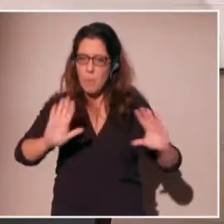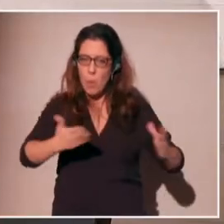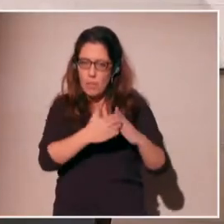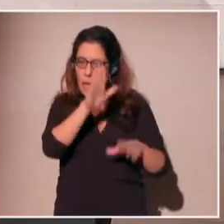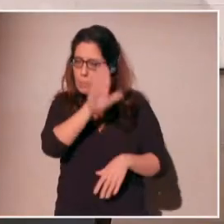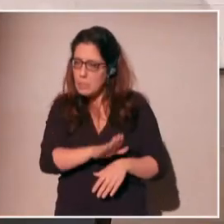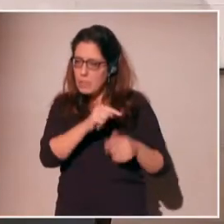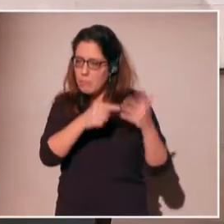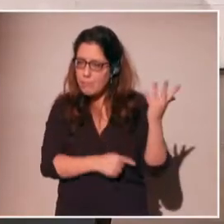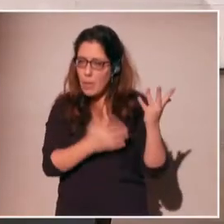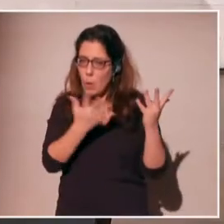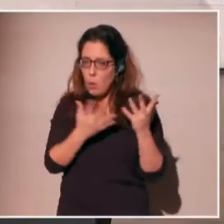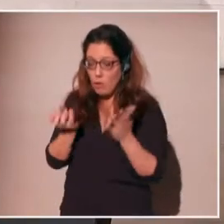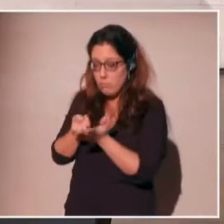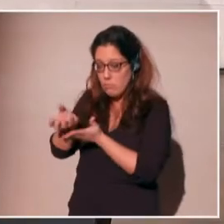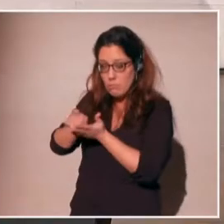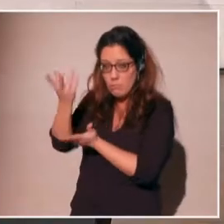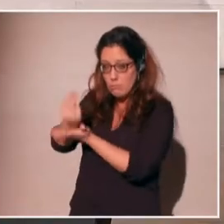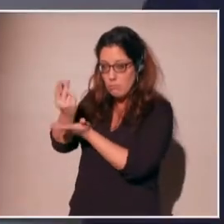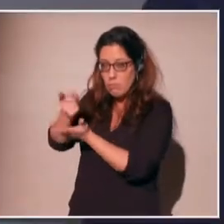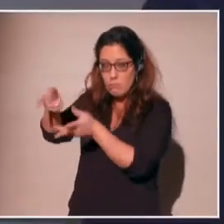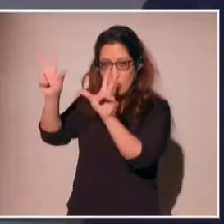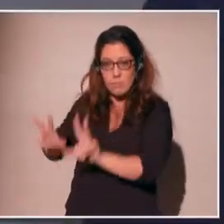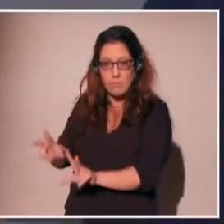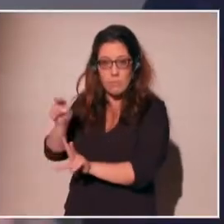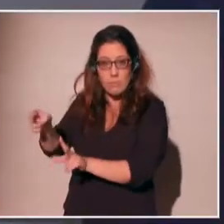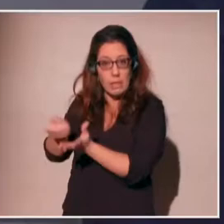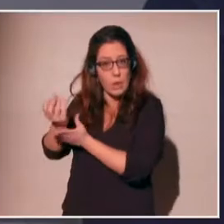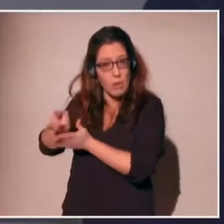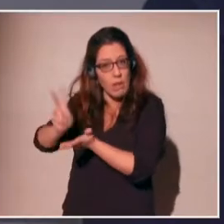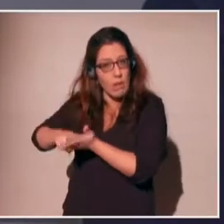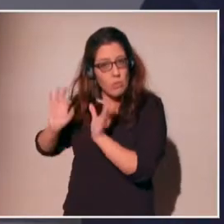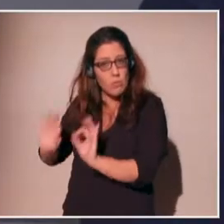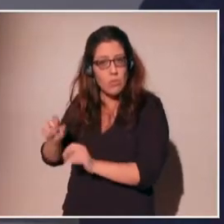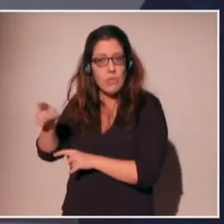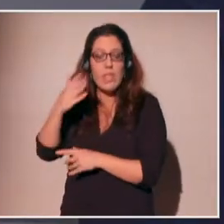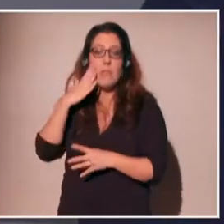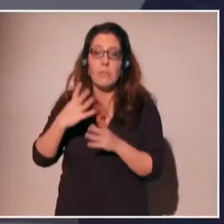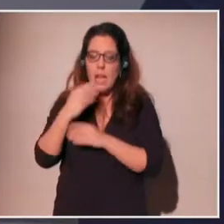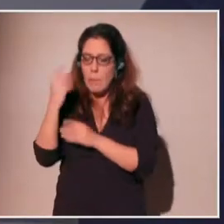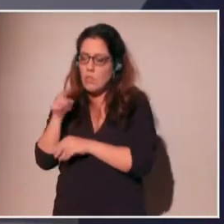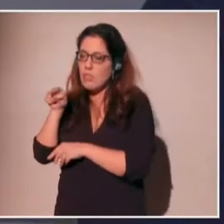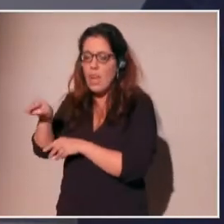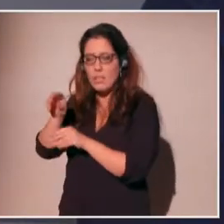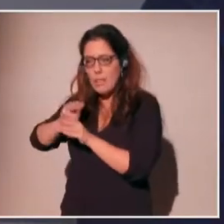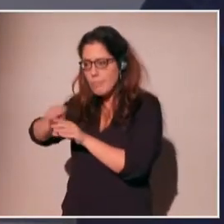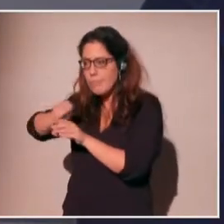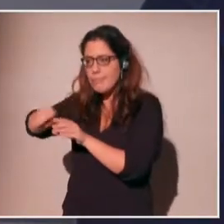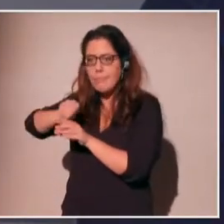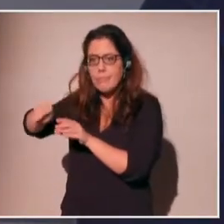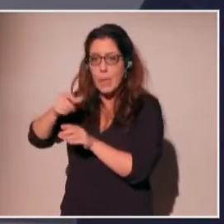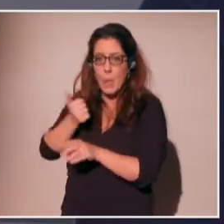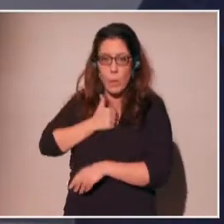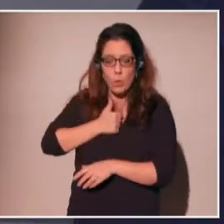deep learning, we generate our own examples, and after that you increase the creative power of humans.